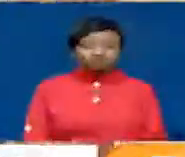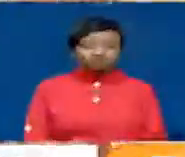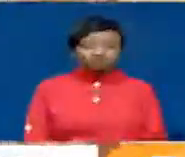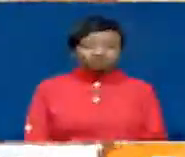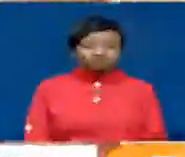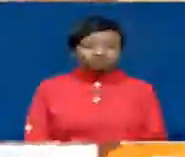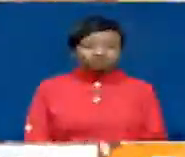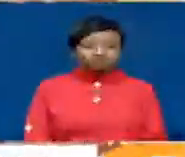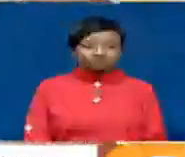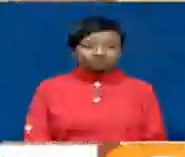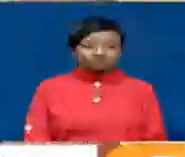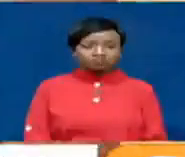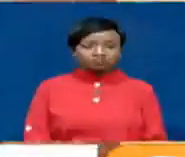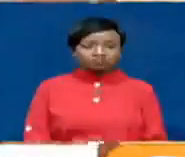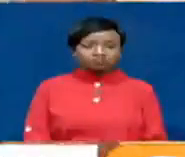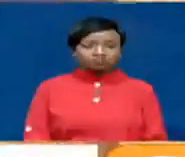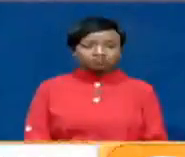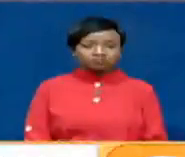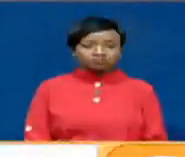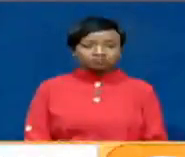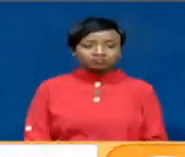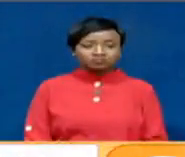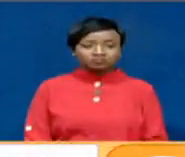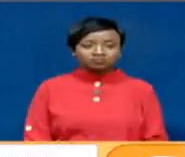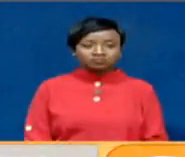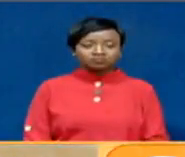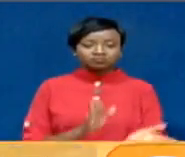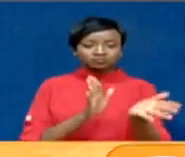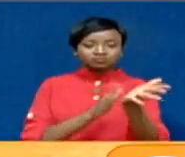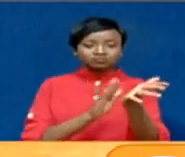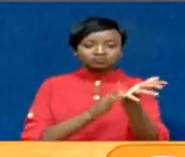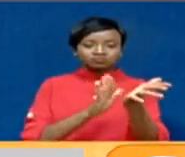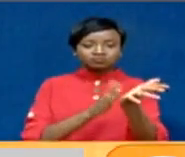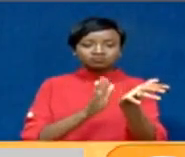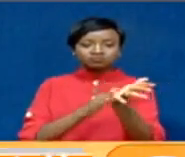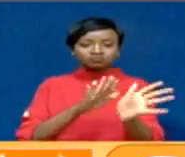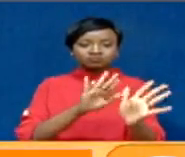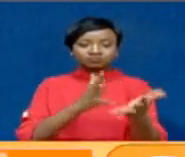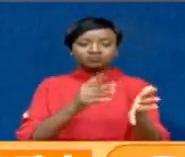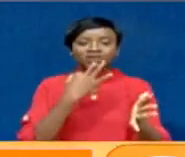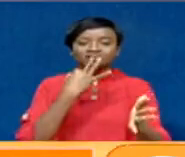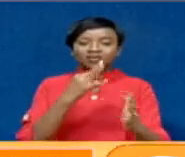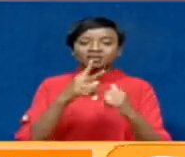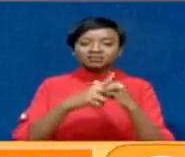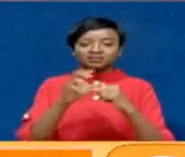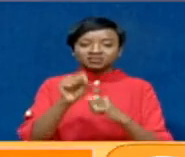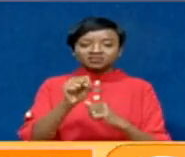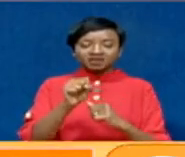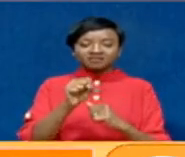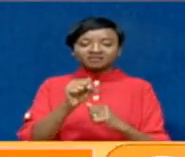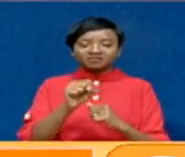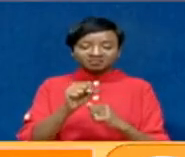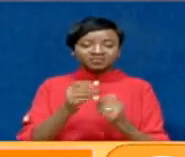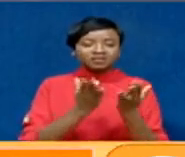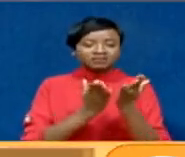Wow, a round of applause for the. So I want to commend the 375 civil servants who heeded the call to